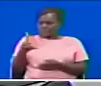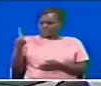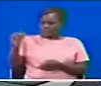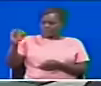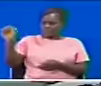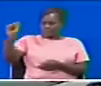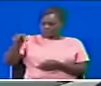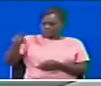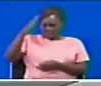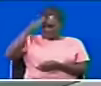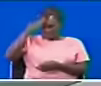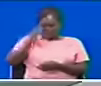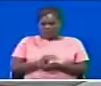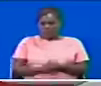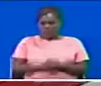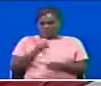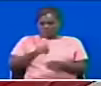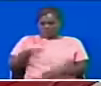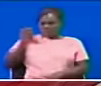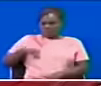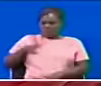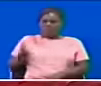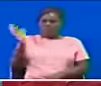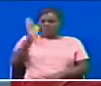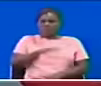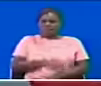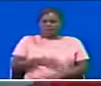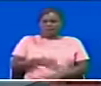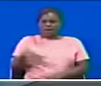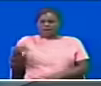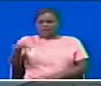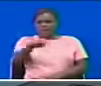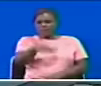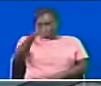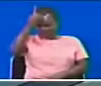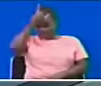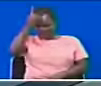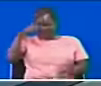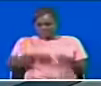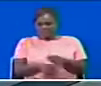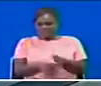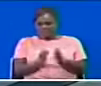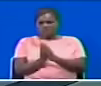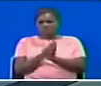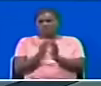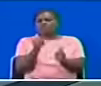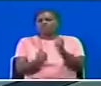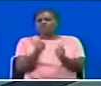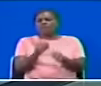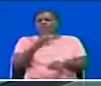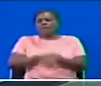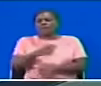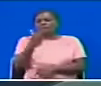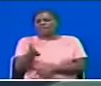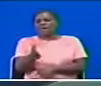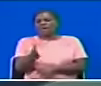know, when these women go back to their constituents at the grassroots, what narrative are they going to find there? And